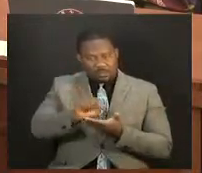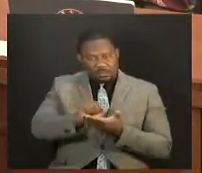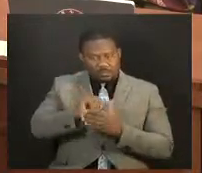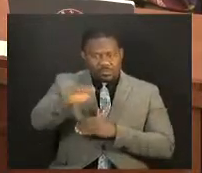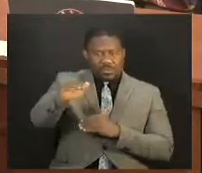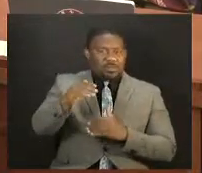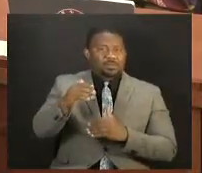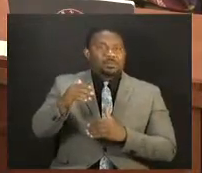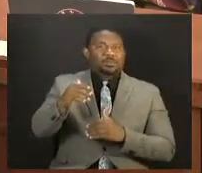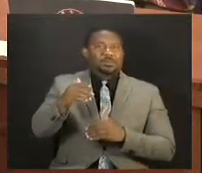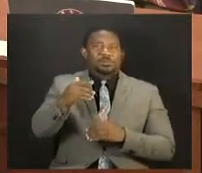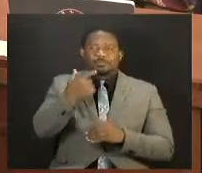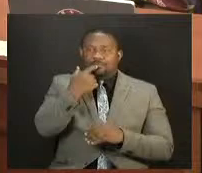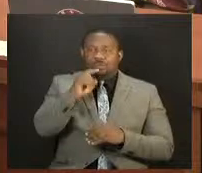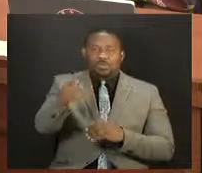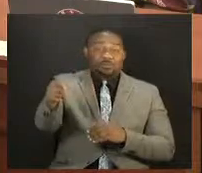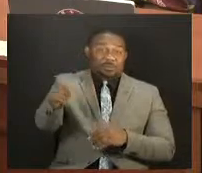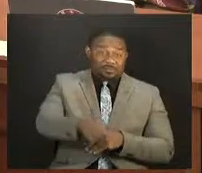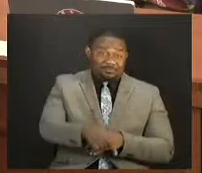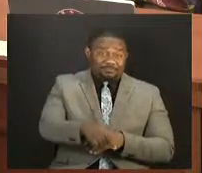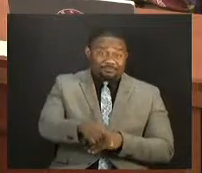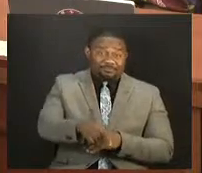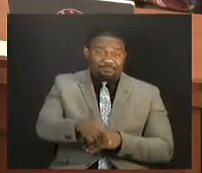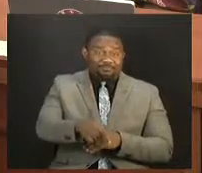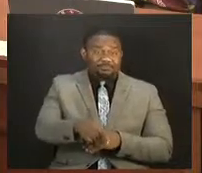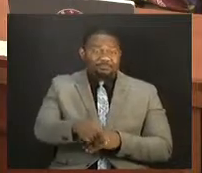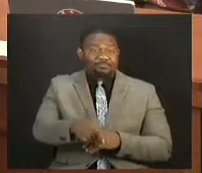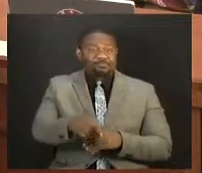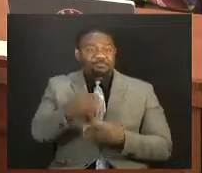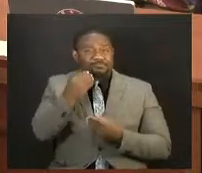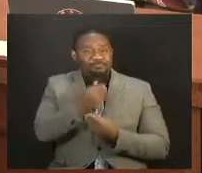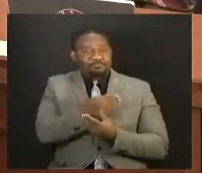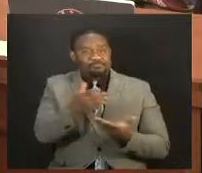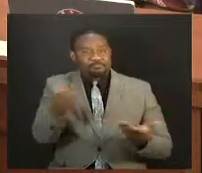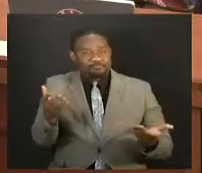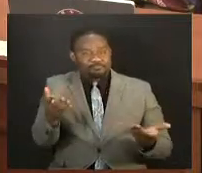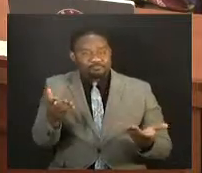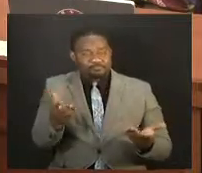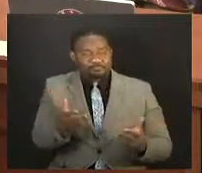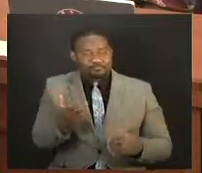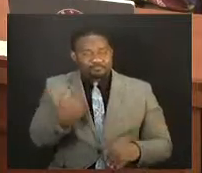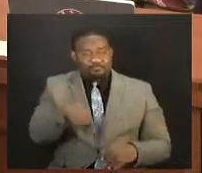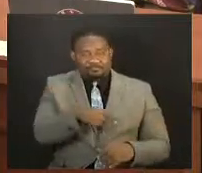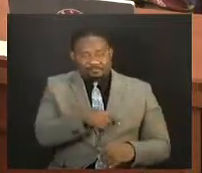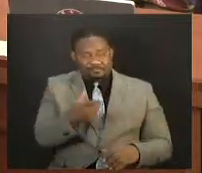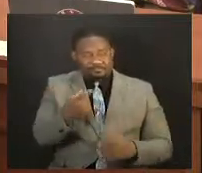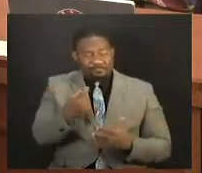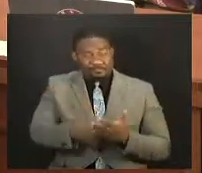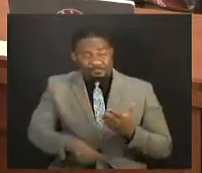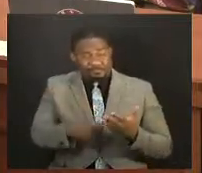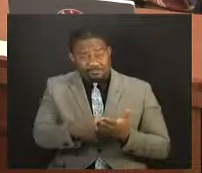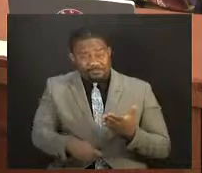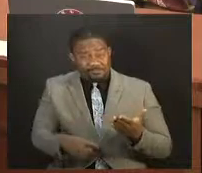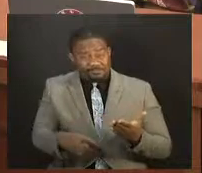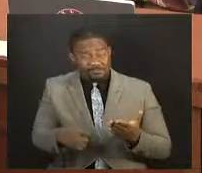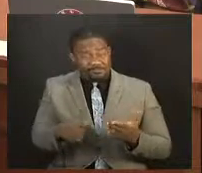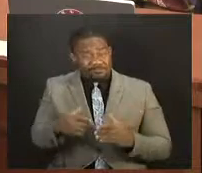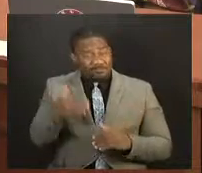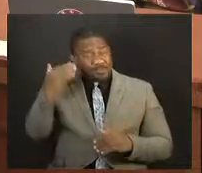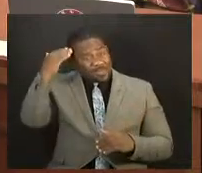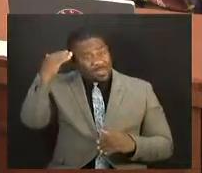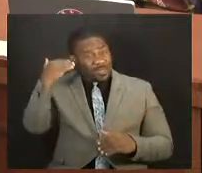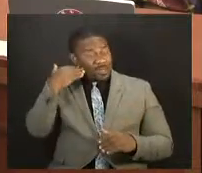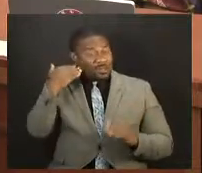to come and then address us, answer the question, apprise us of the cost of the head office